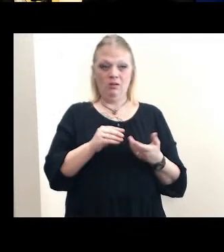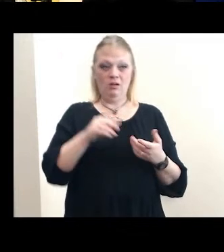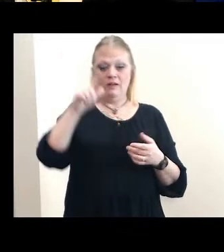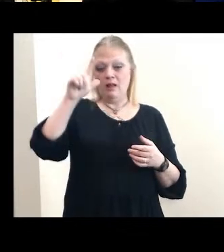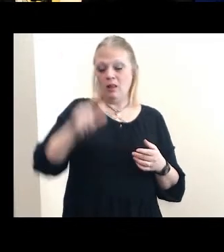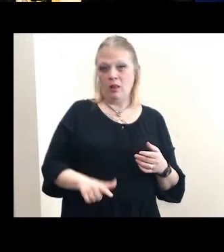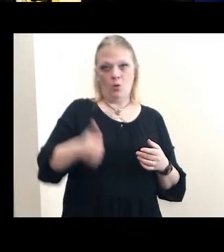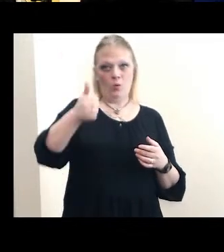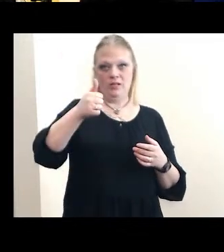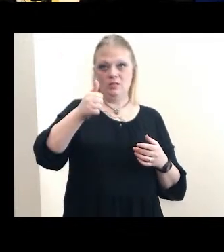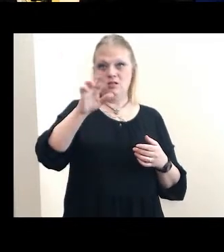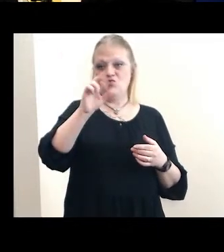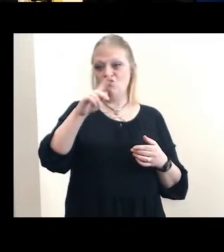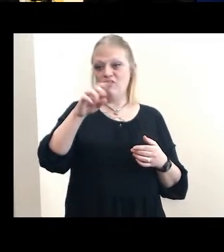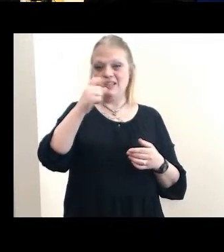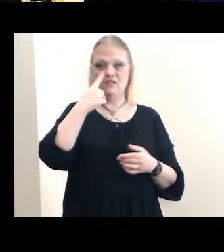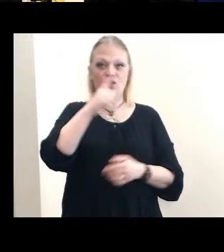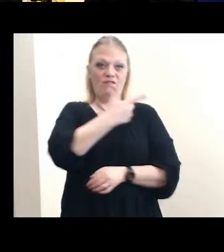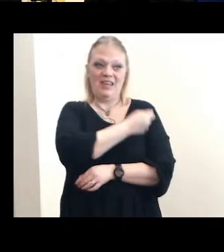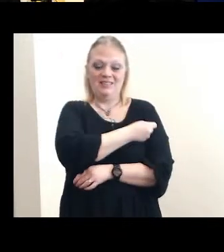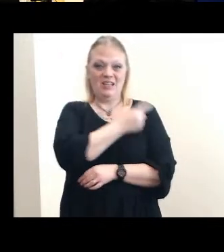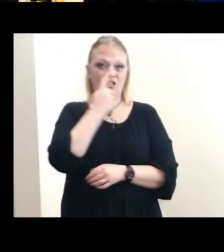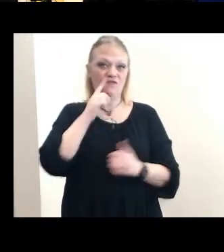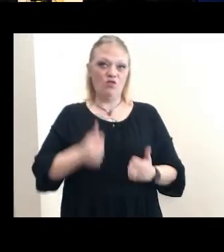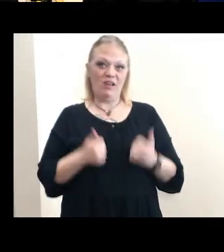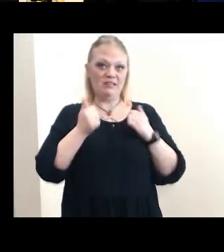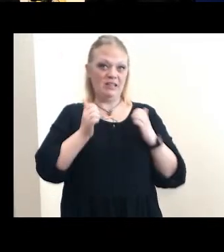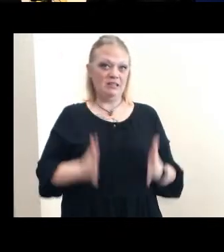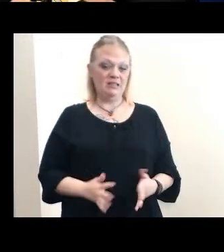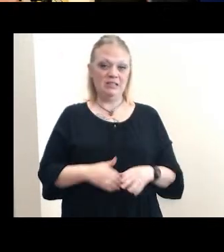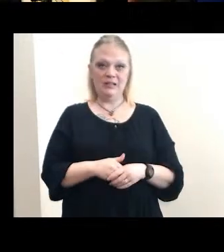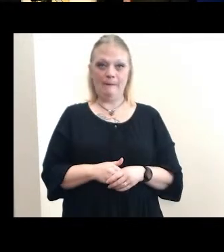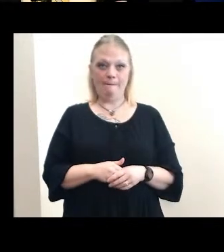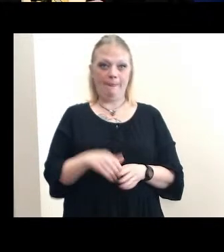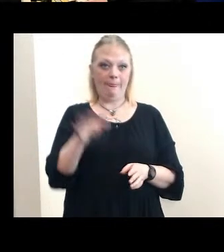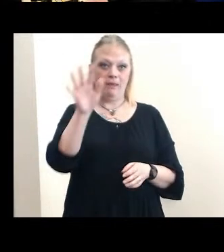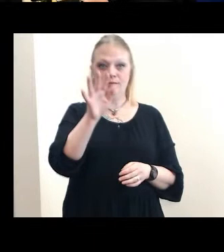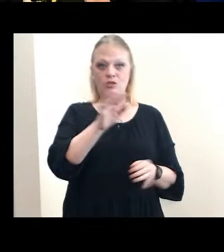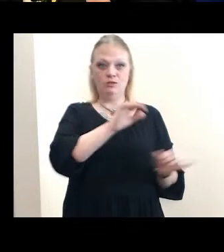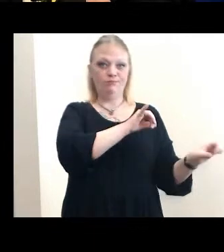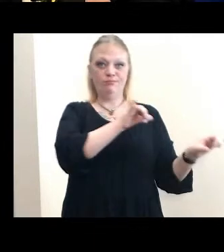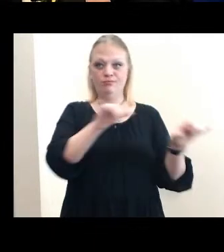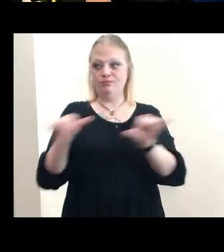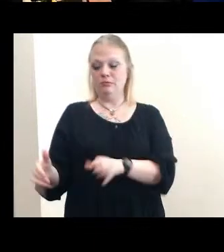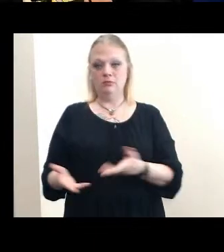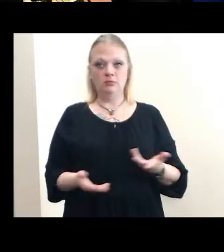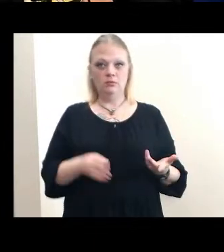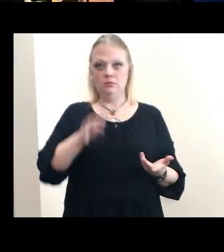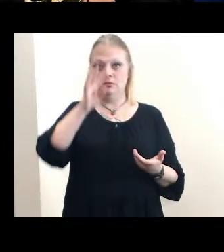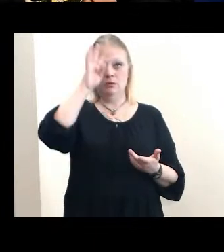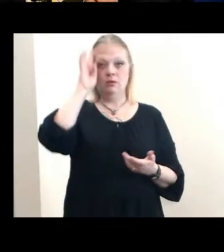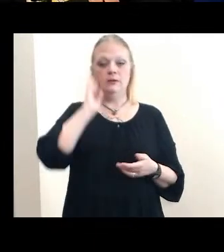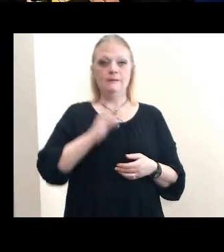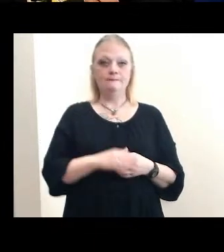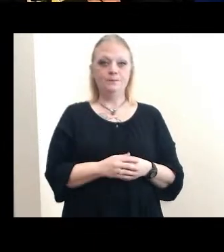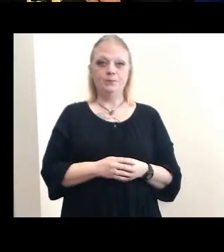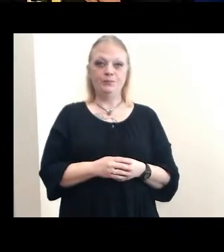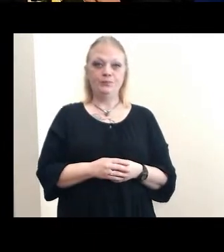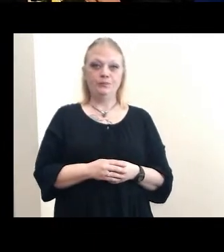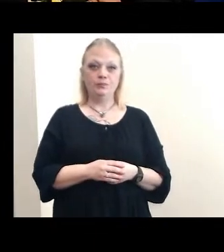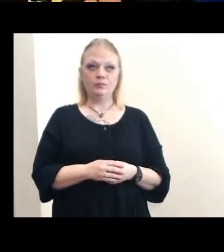lowest rates of vaccination of its residents across the board. And I want to say this is